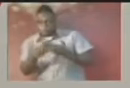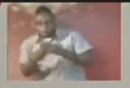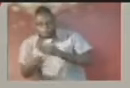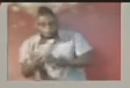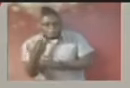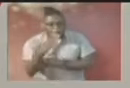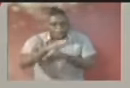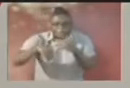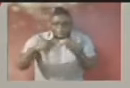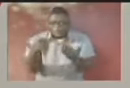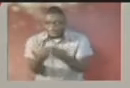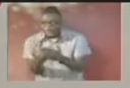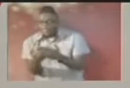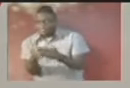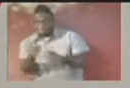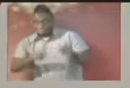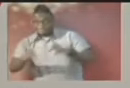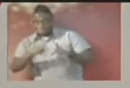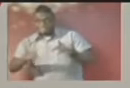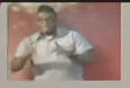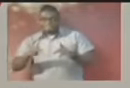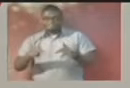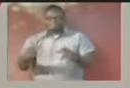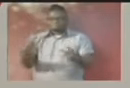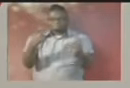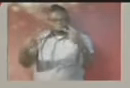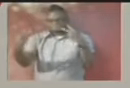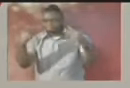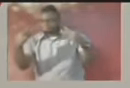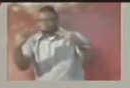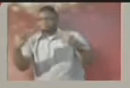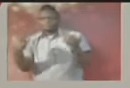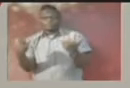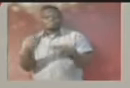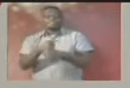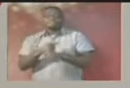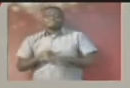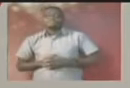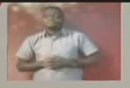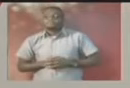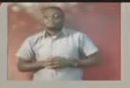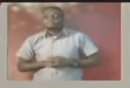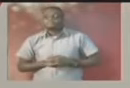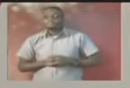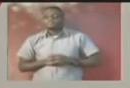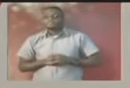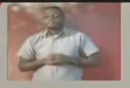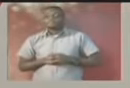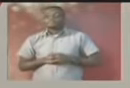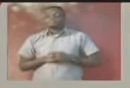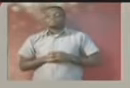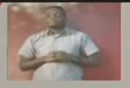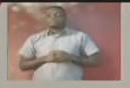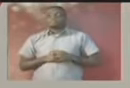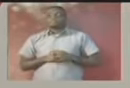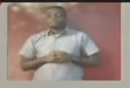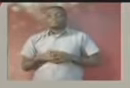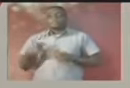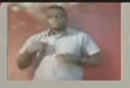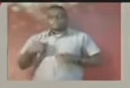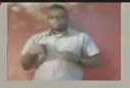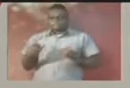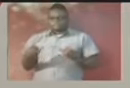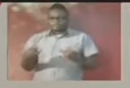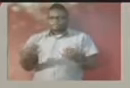very good morning to everyone who has tuned in to this morning's briefing session. I have been asked to provide background